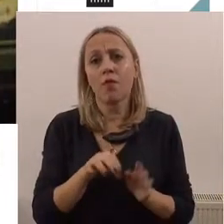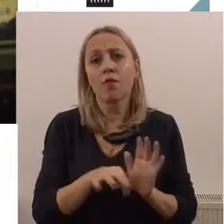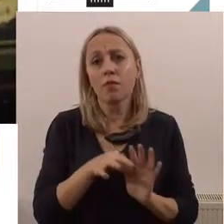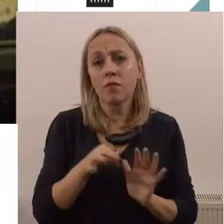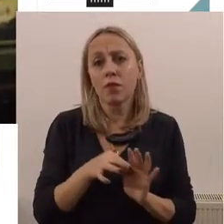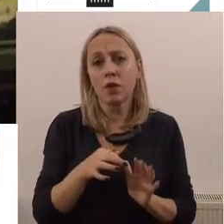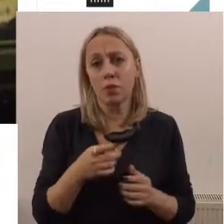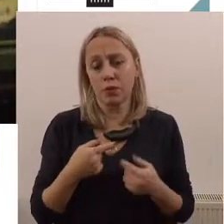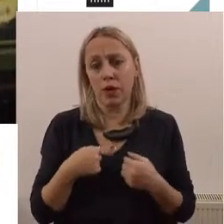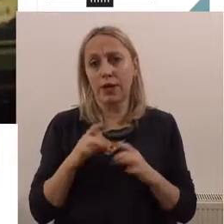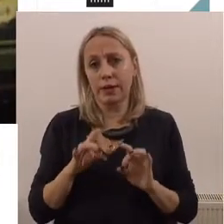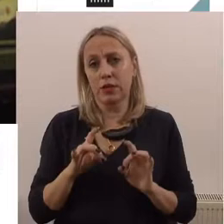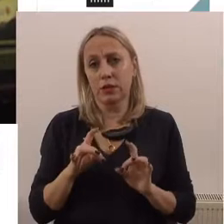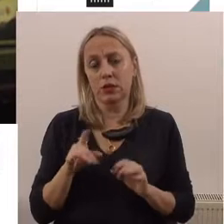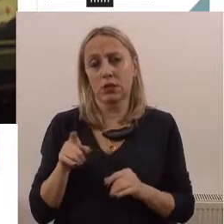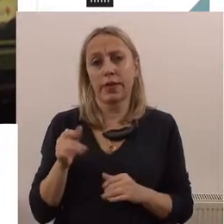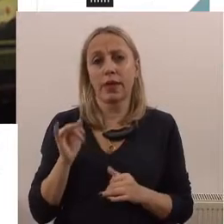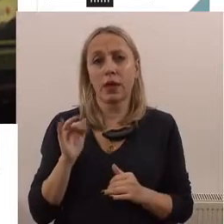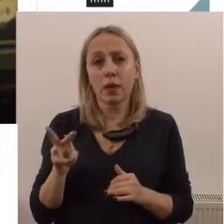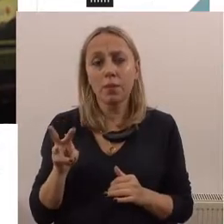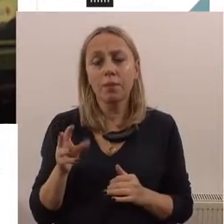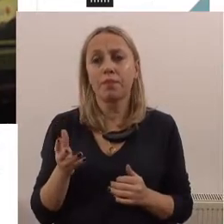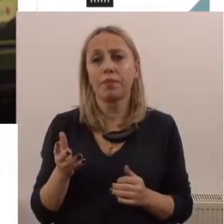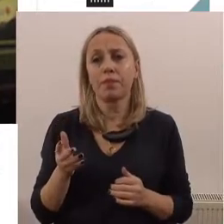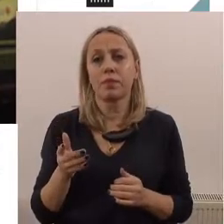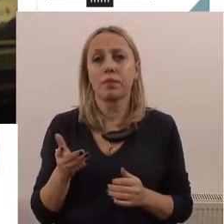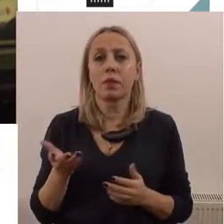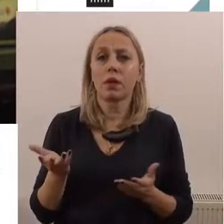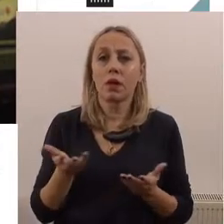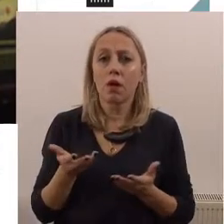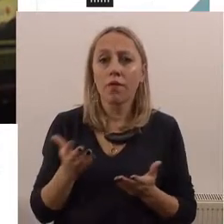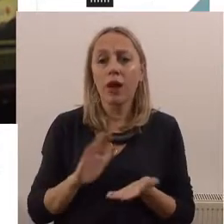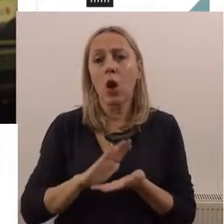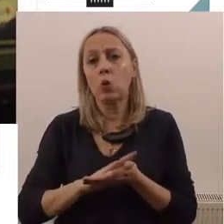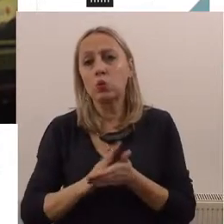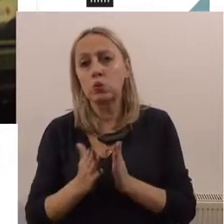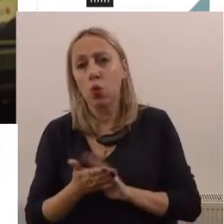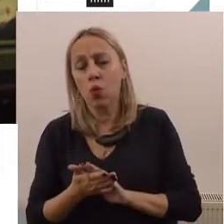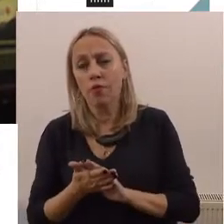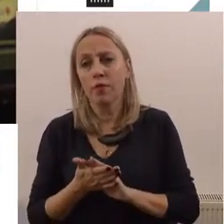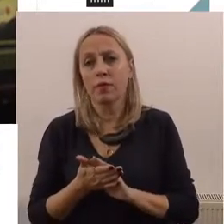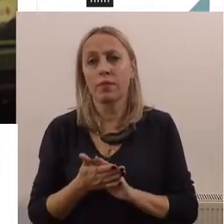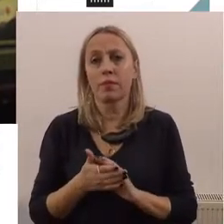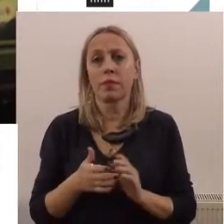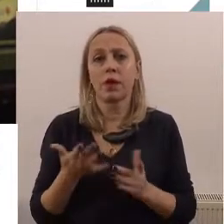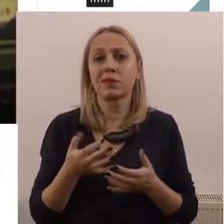get across to my colleagues a representative sample